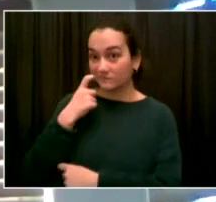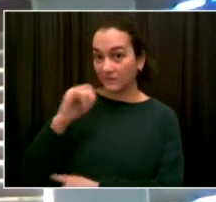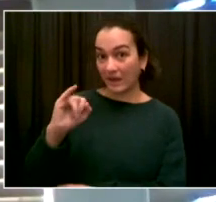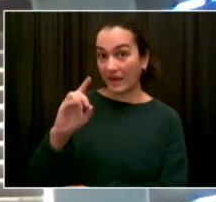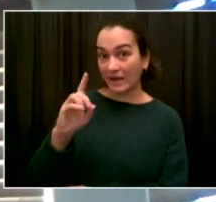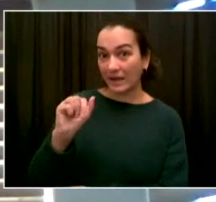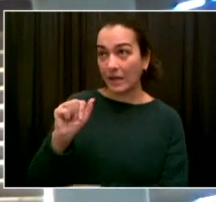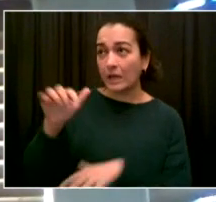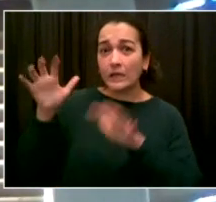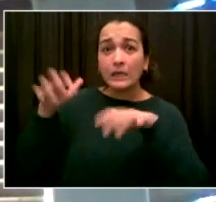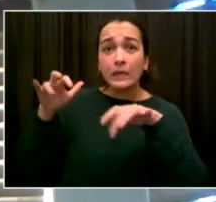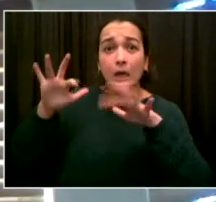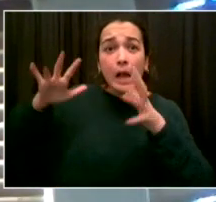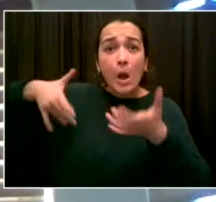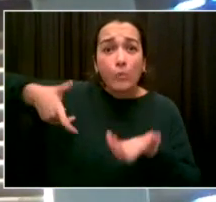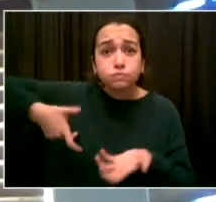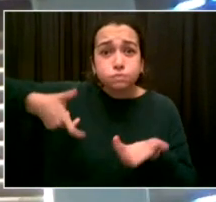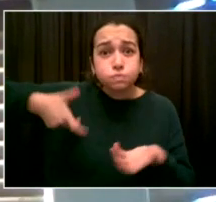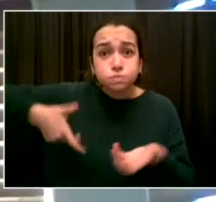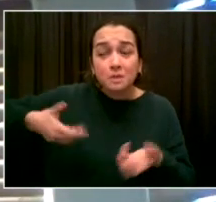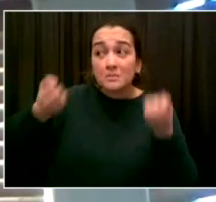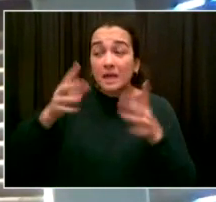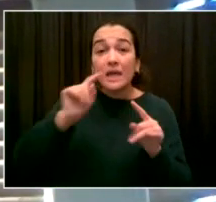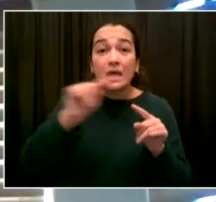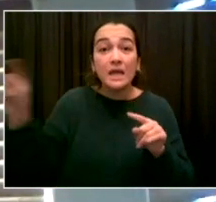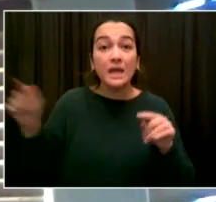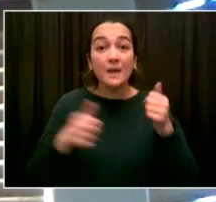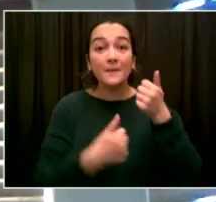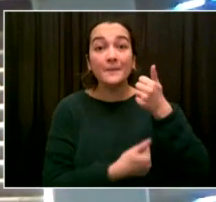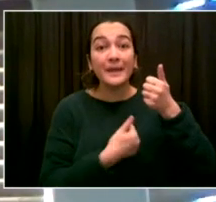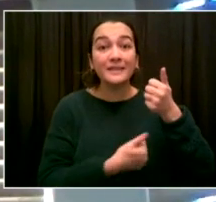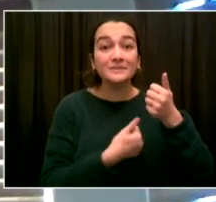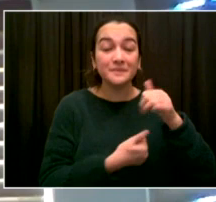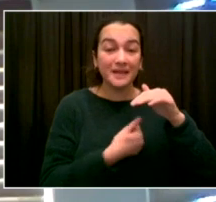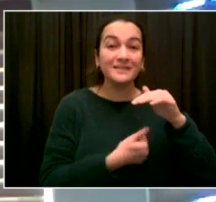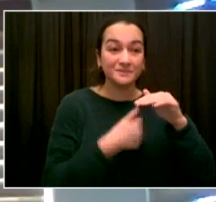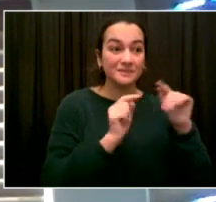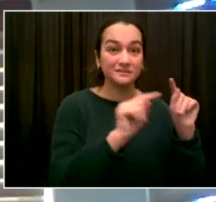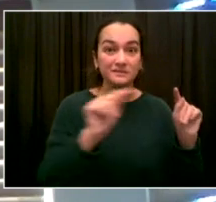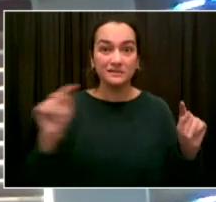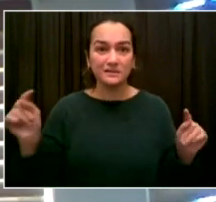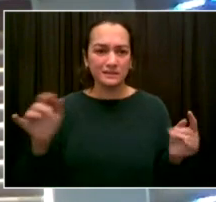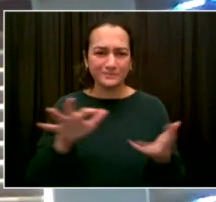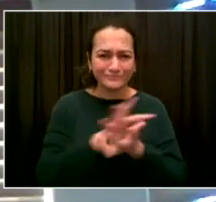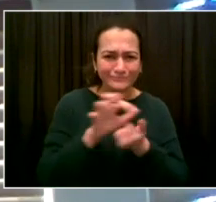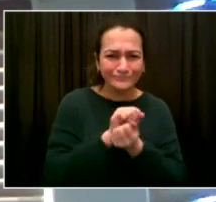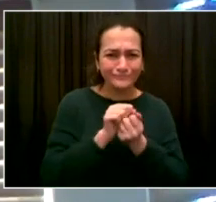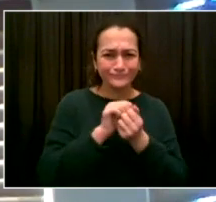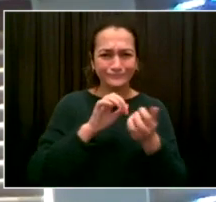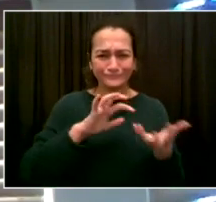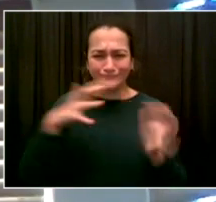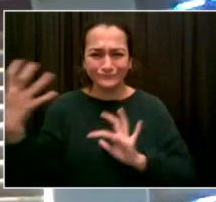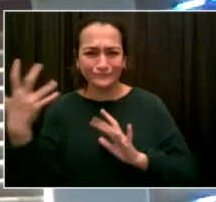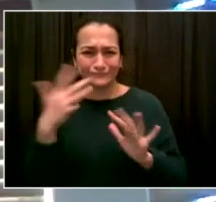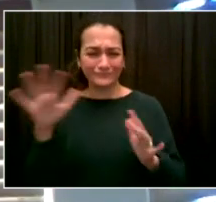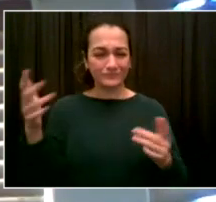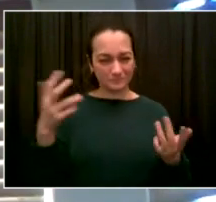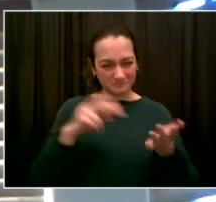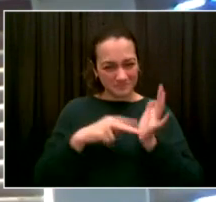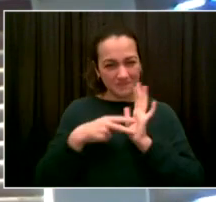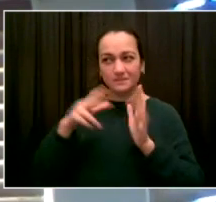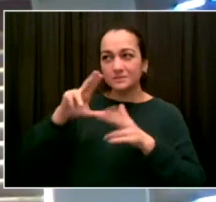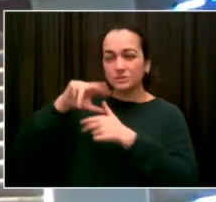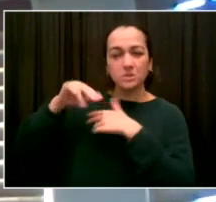by you just now embody the expertise that encompasses a full range needed to understand